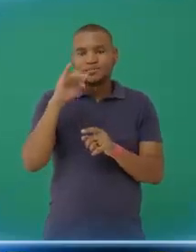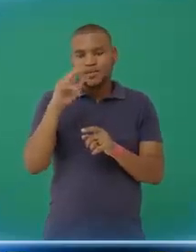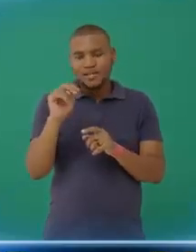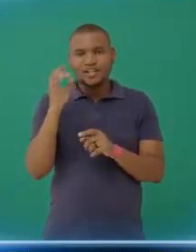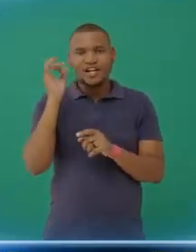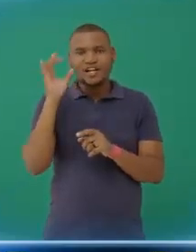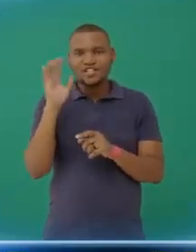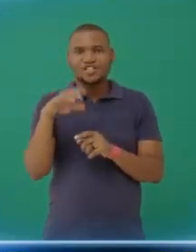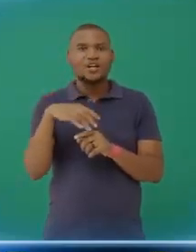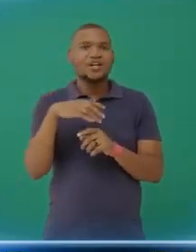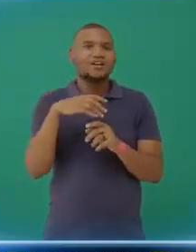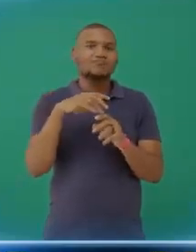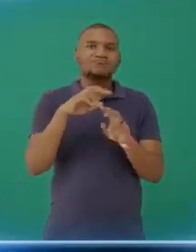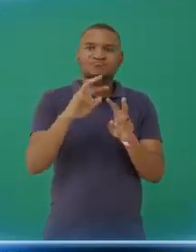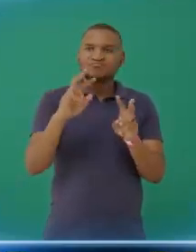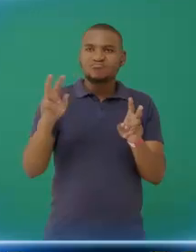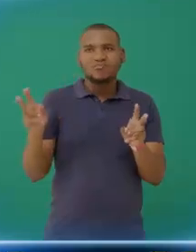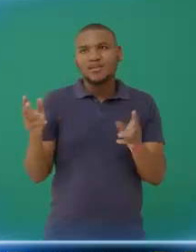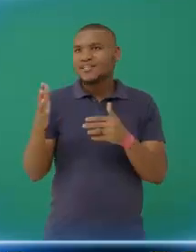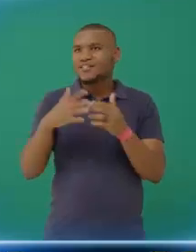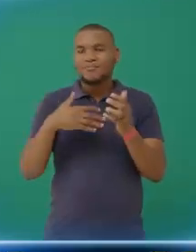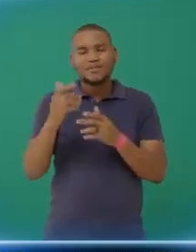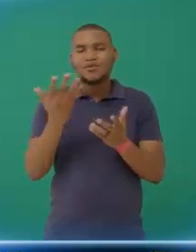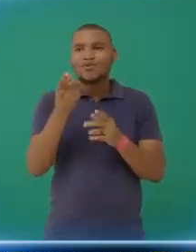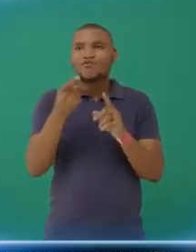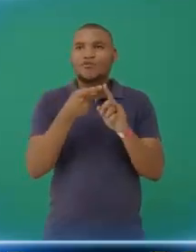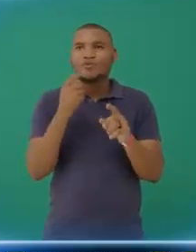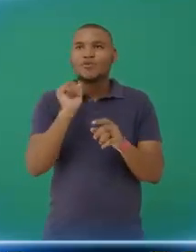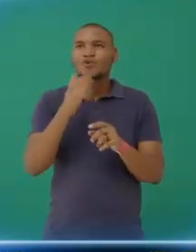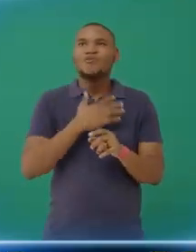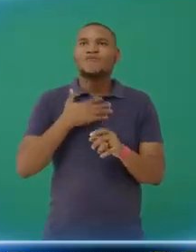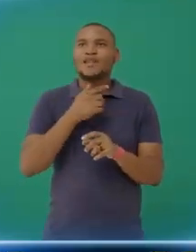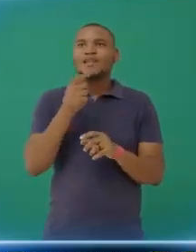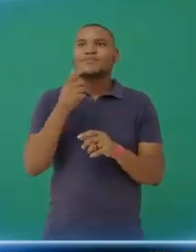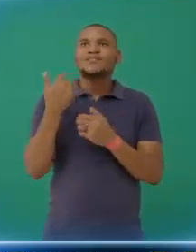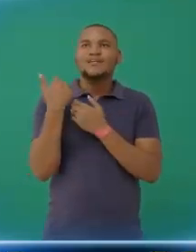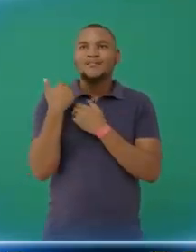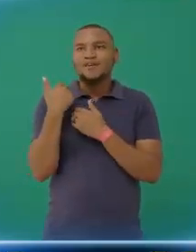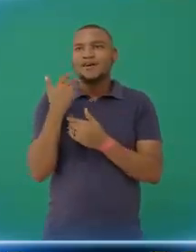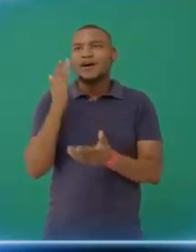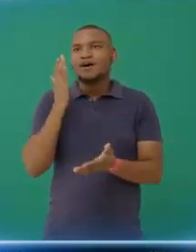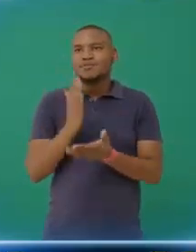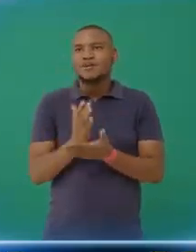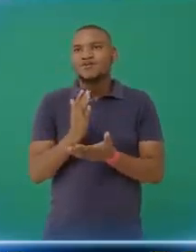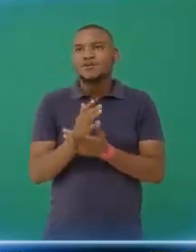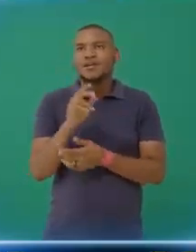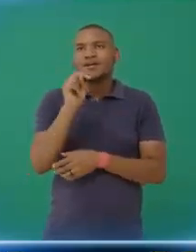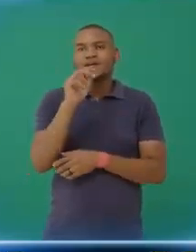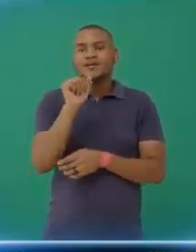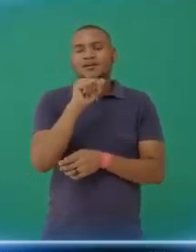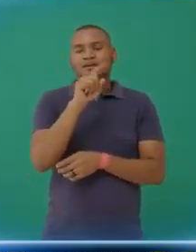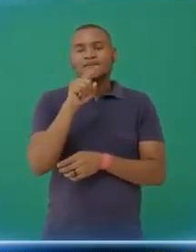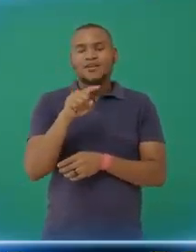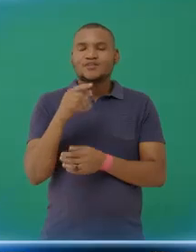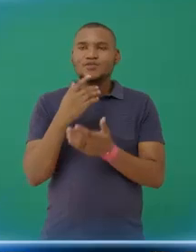Kailicha, Harare, regardless of where you are from, that you will feel a little safer. Absolutely. Nasli, as you can see on